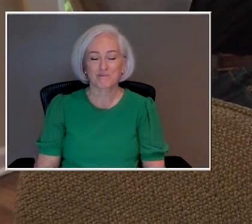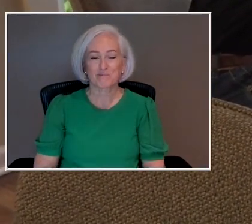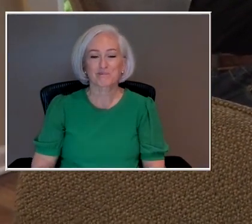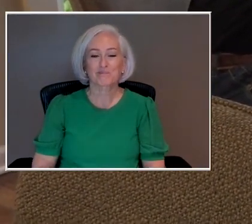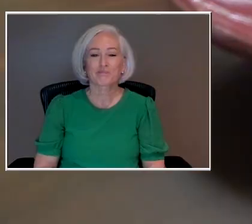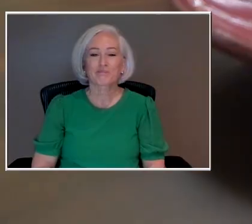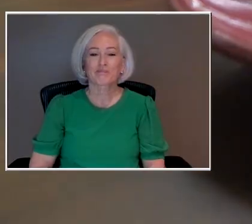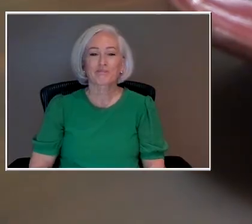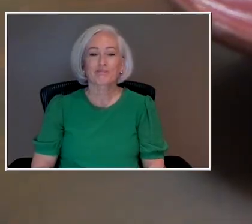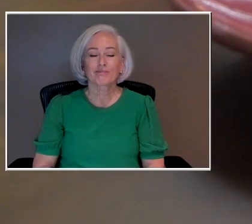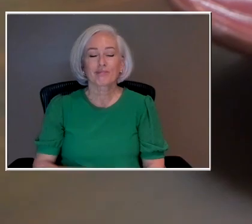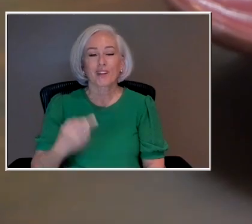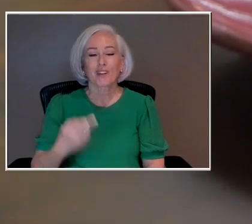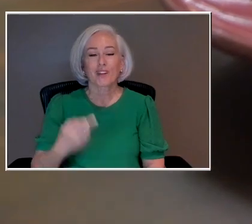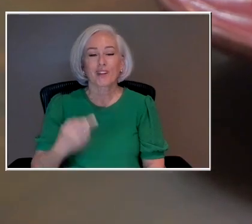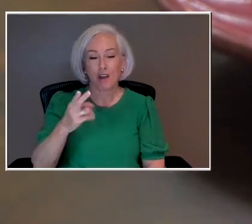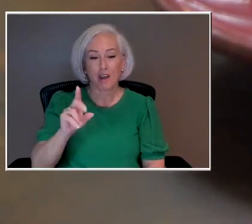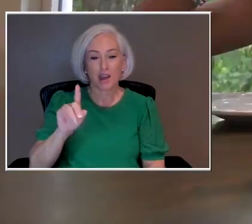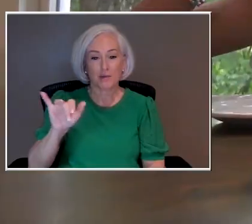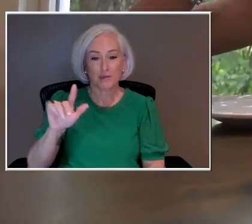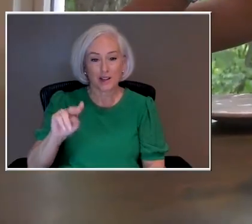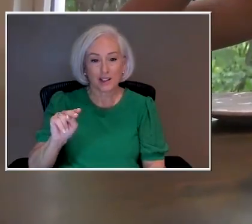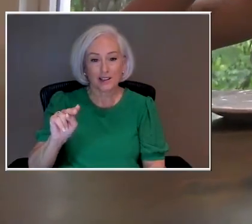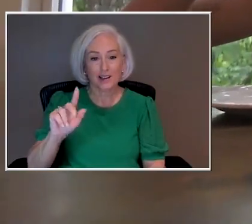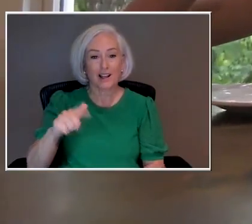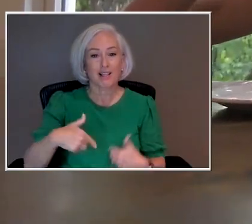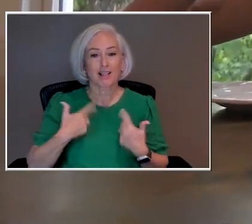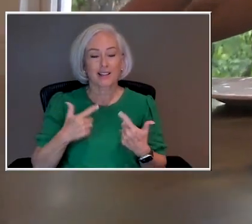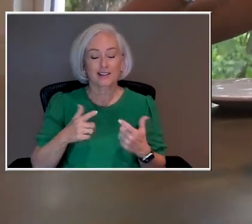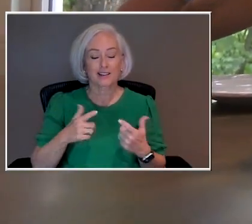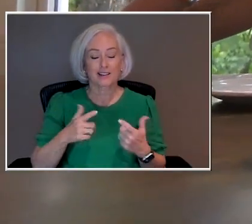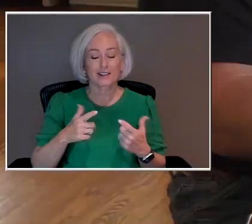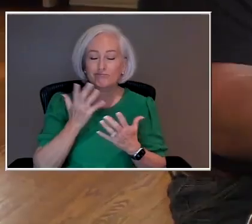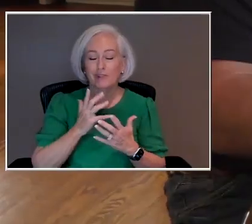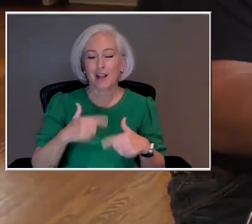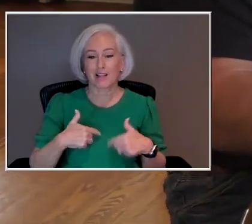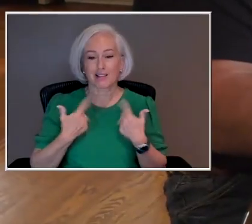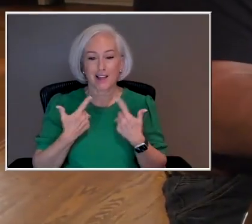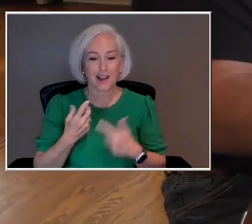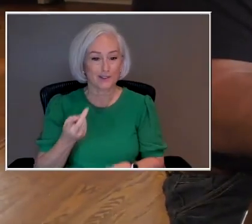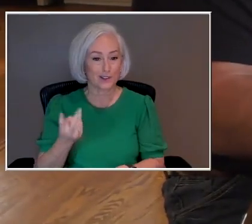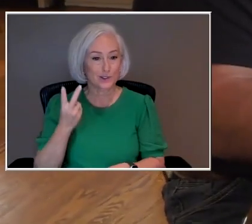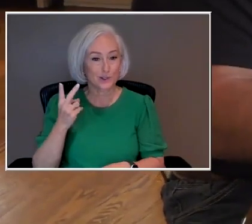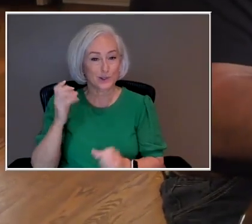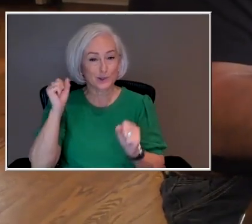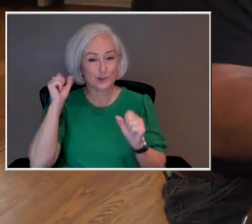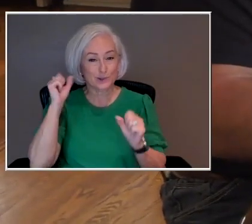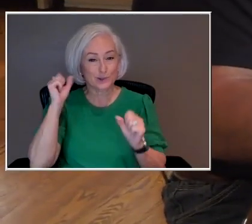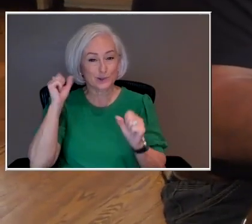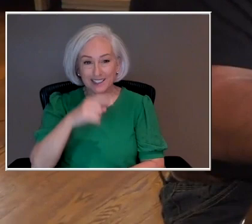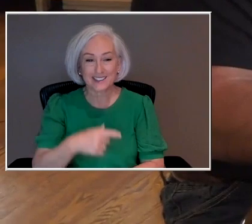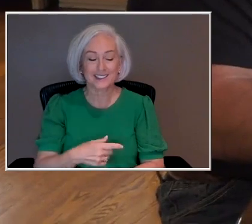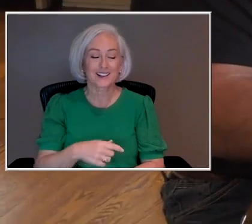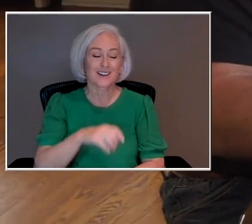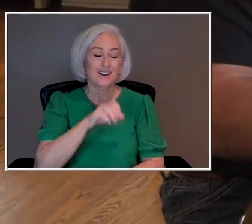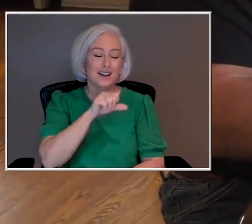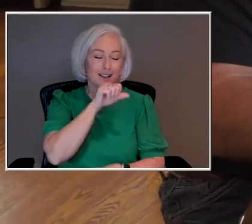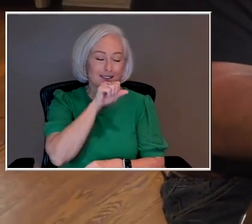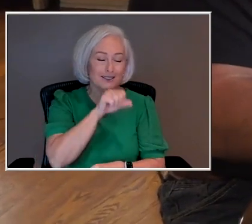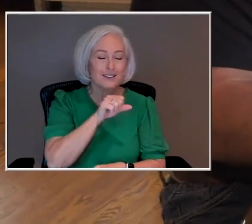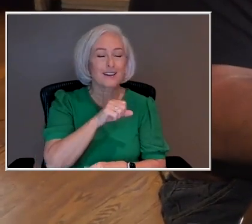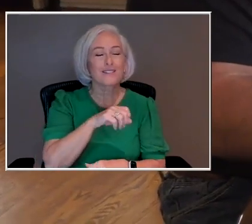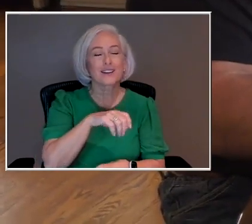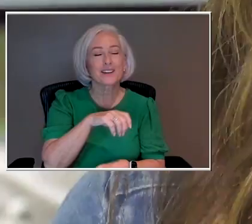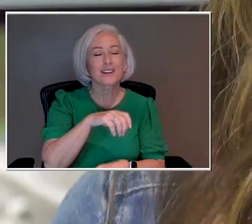Handlin lives what some would call an ideal life. She's got 2 great kids, a loving firefighter for a husband. What could go